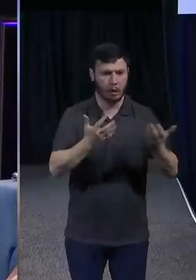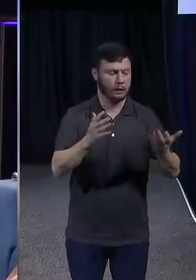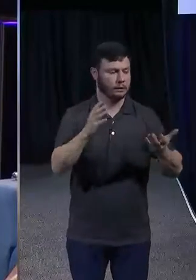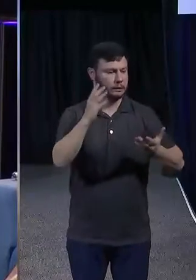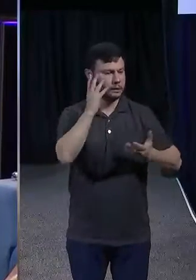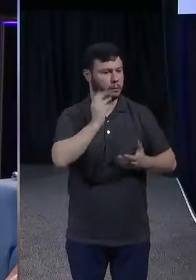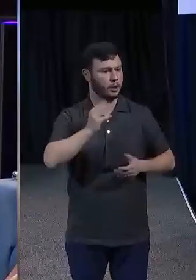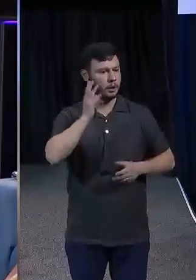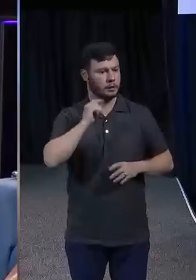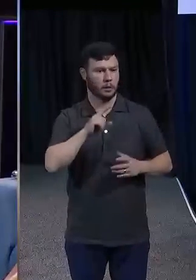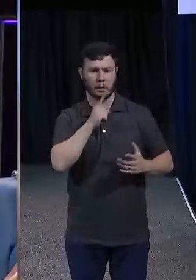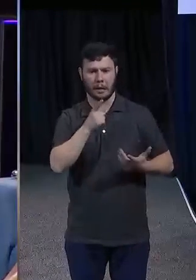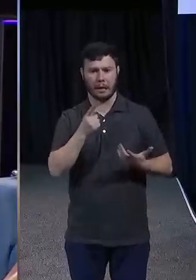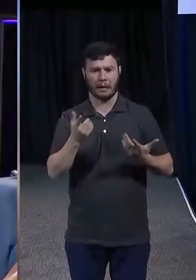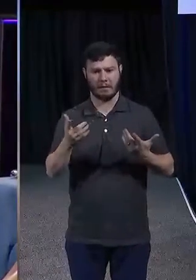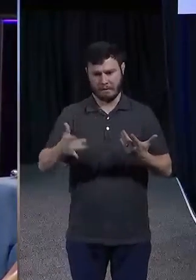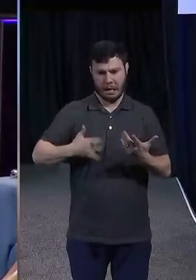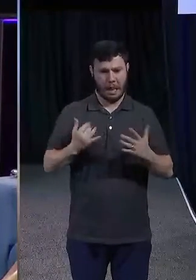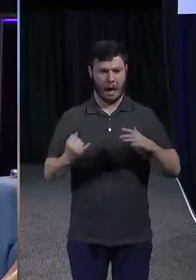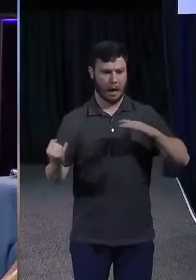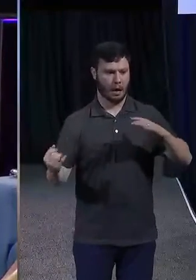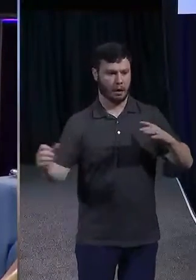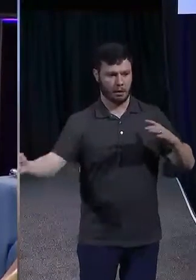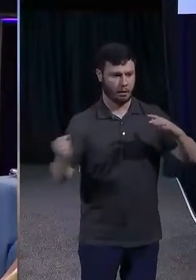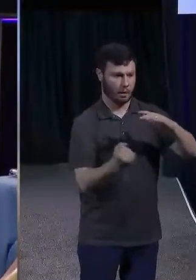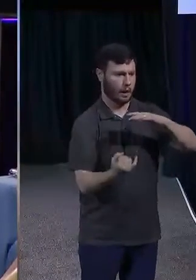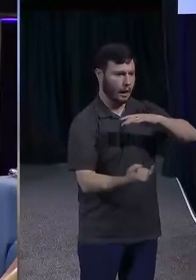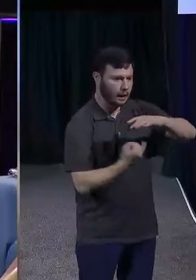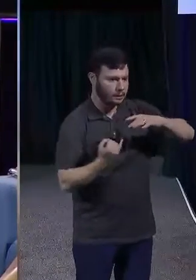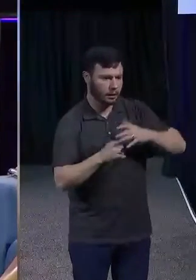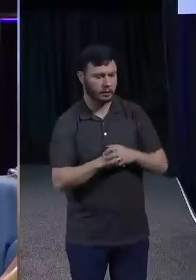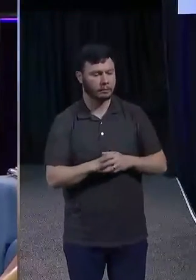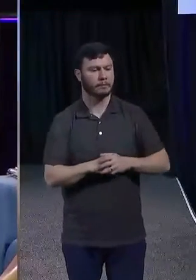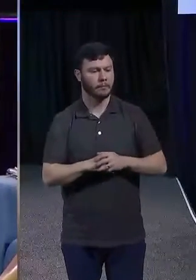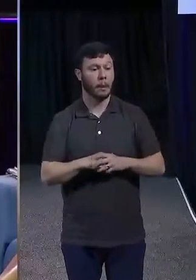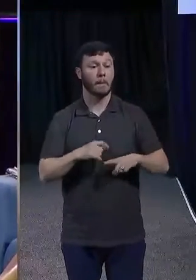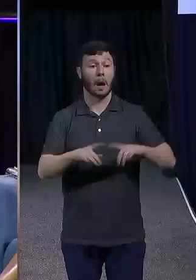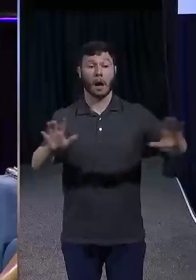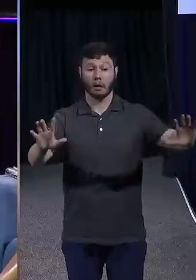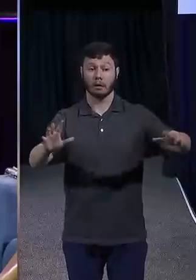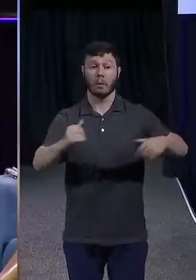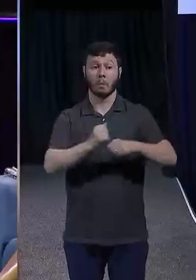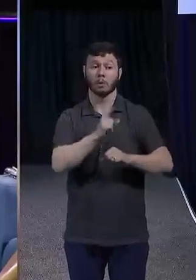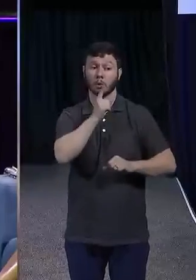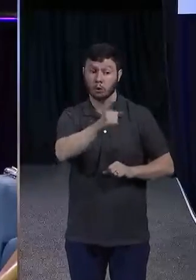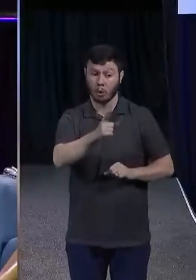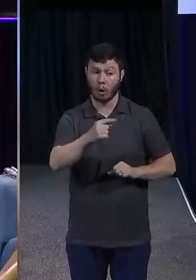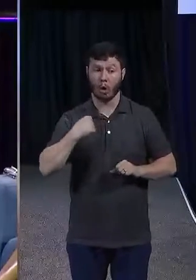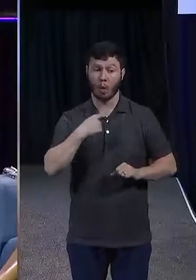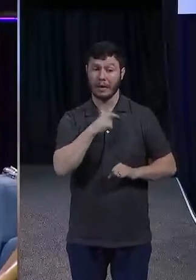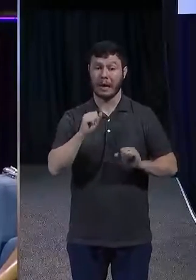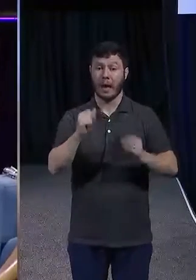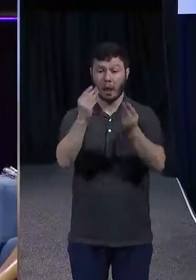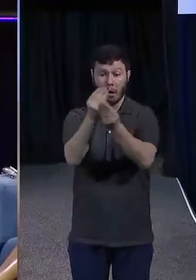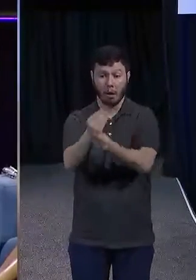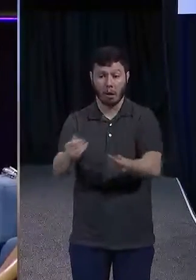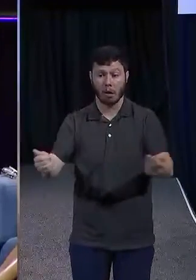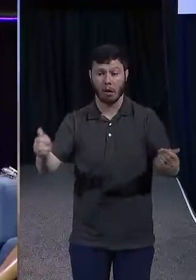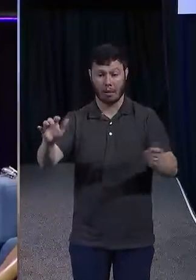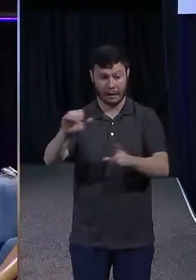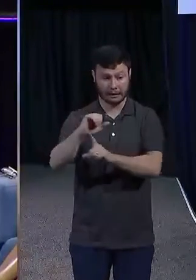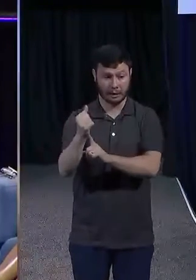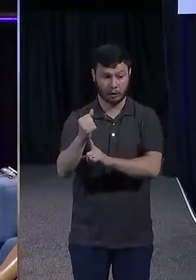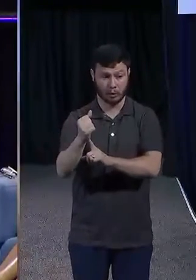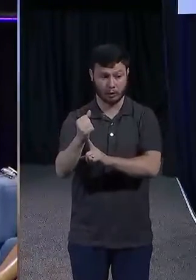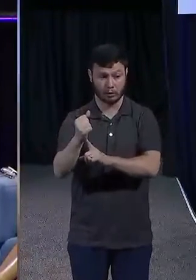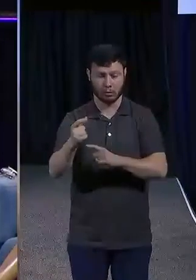hurtful or isolating, but make sure that we have ways to remedy these things so they